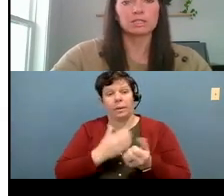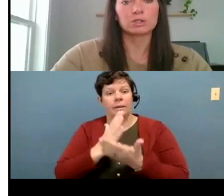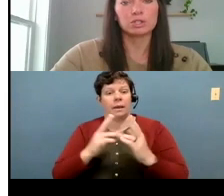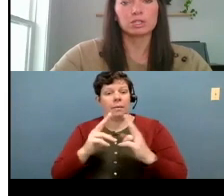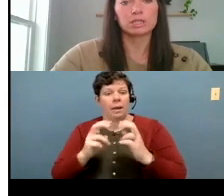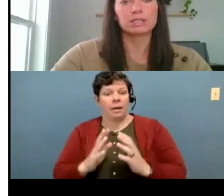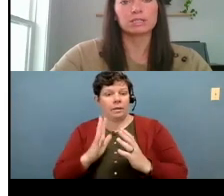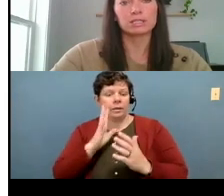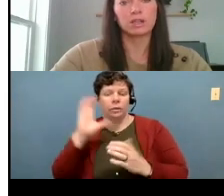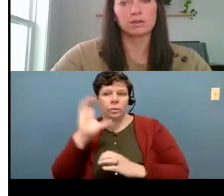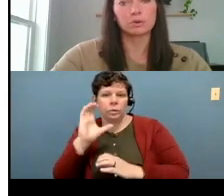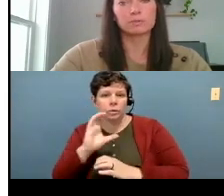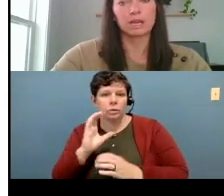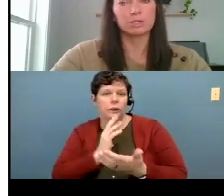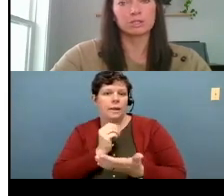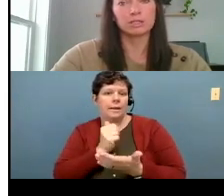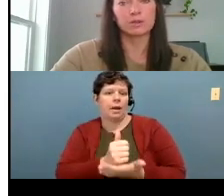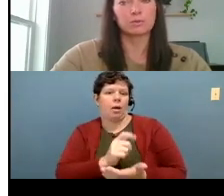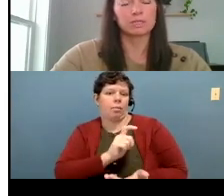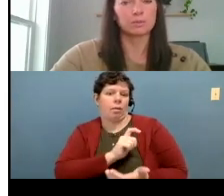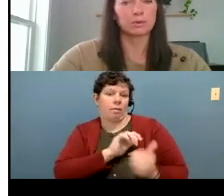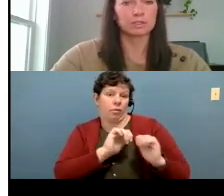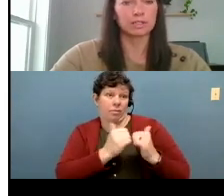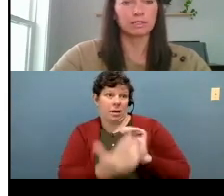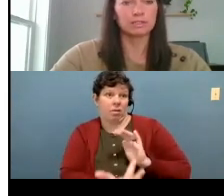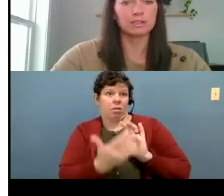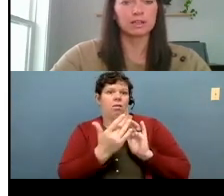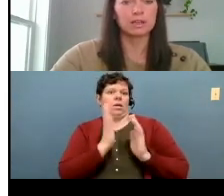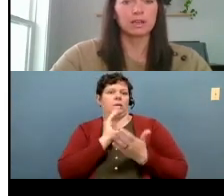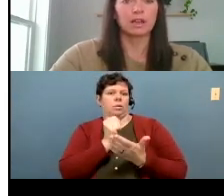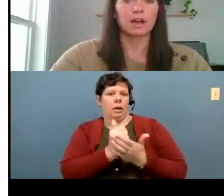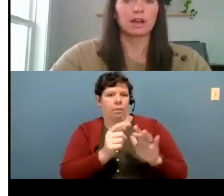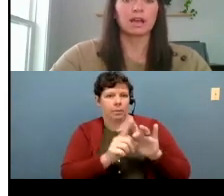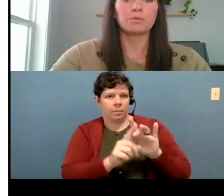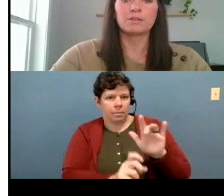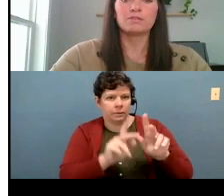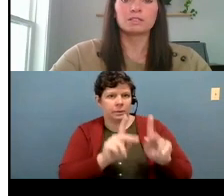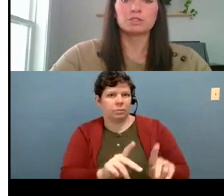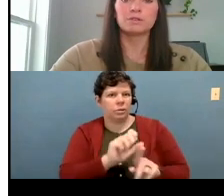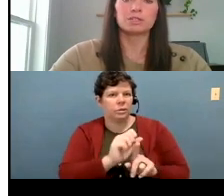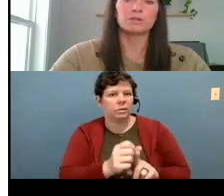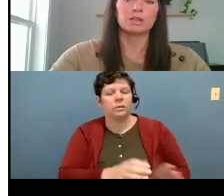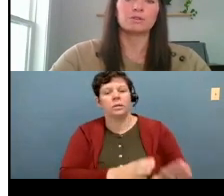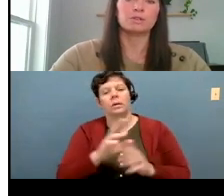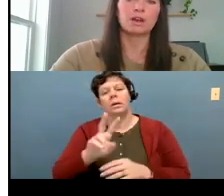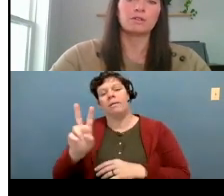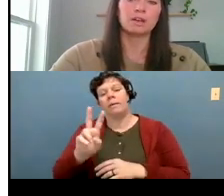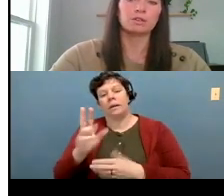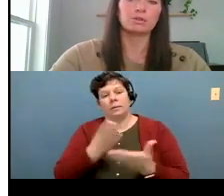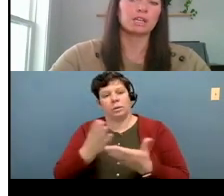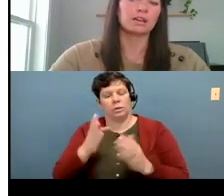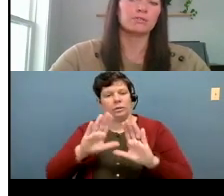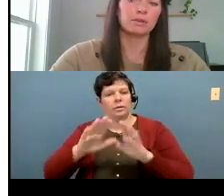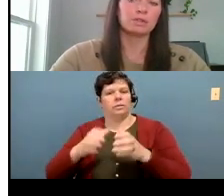conduct searches and assist law enforcement agencies on their missing person cases. And we have a victim services unit who is